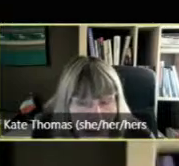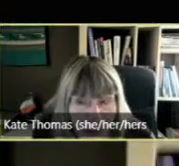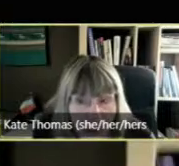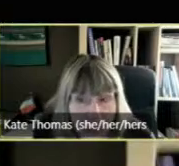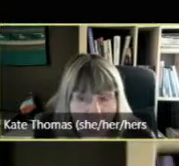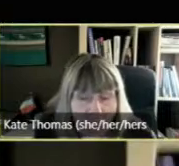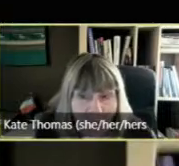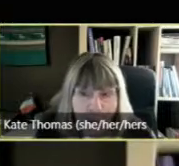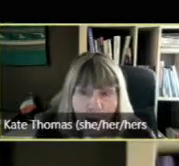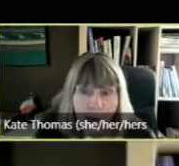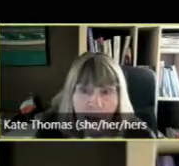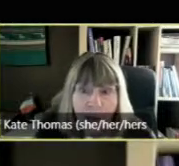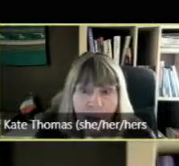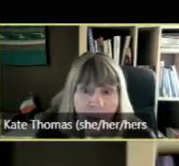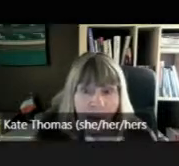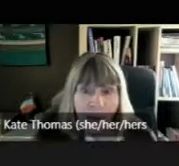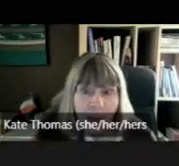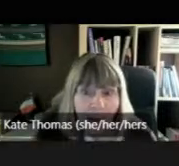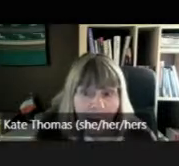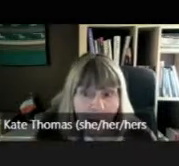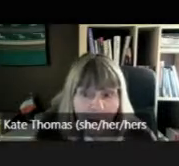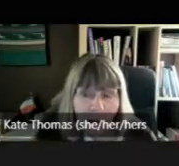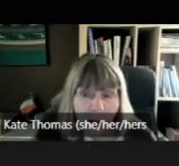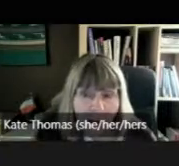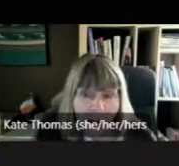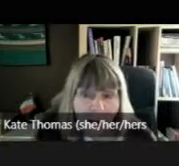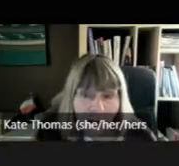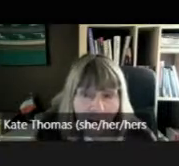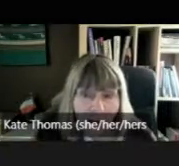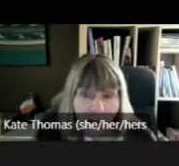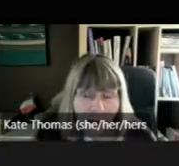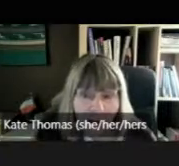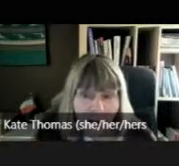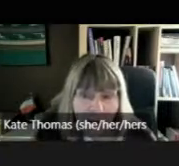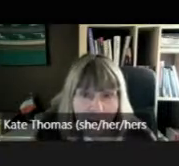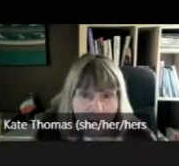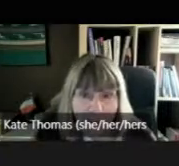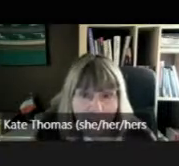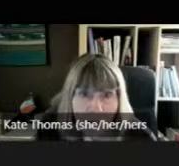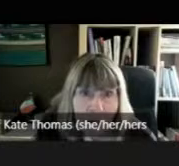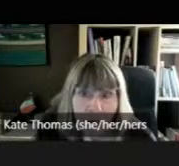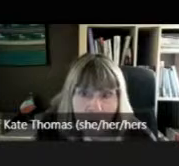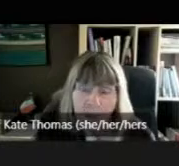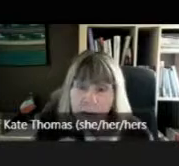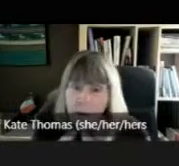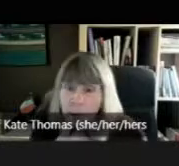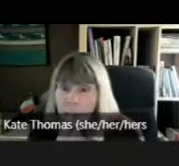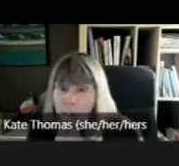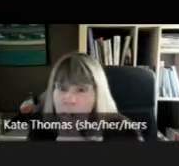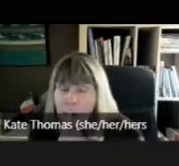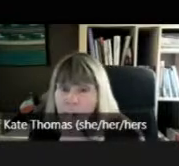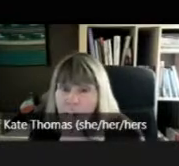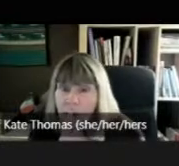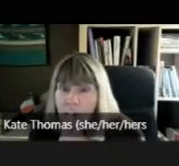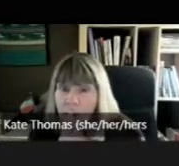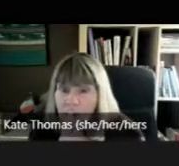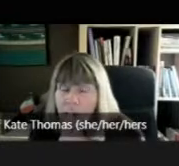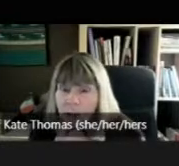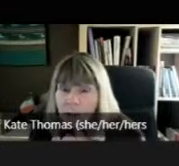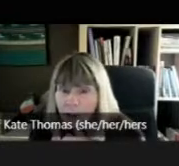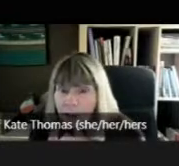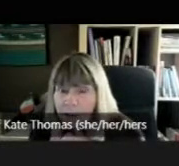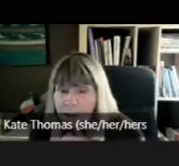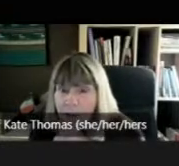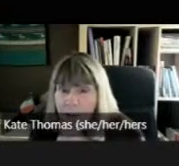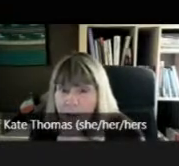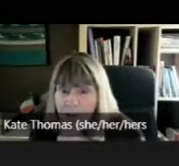back to, I couldn't understand the last part. So, my question was, they had a question about, now their partner wanted to have sex, but